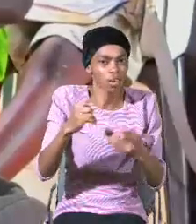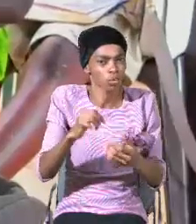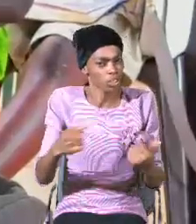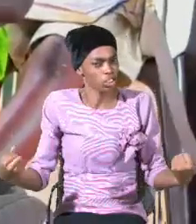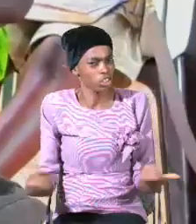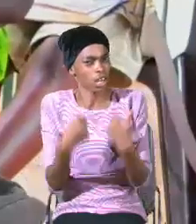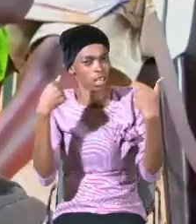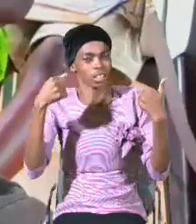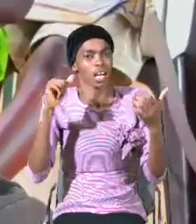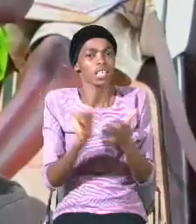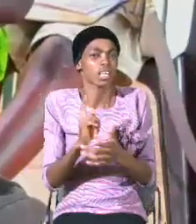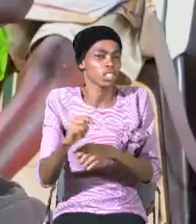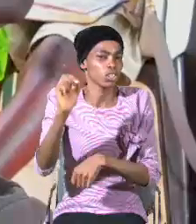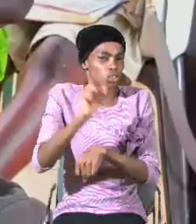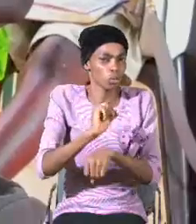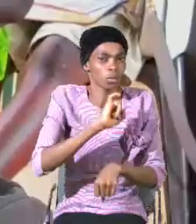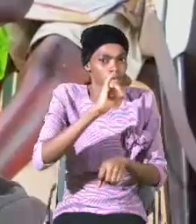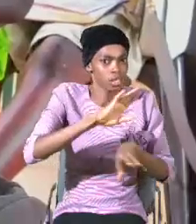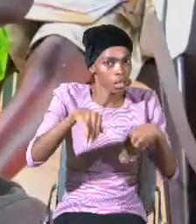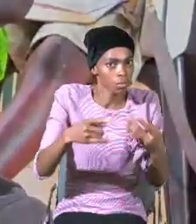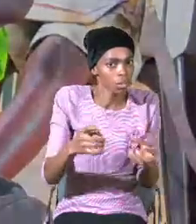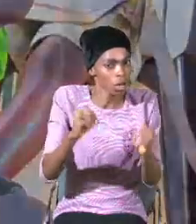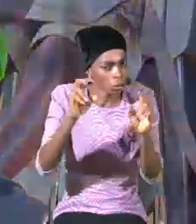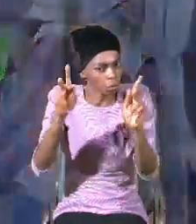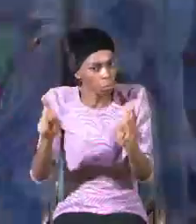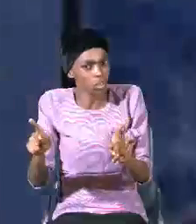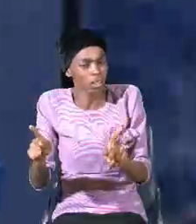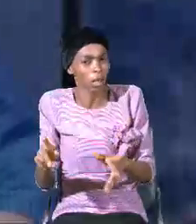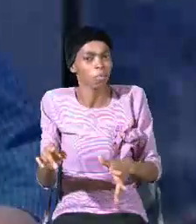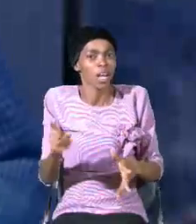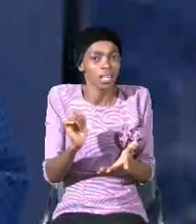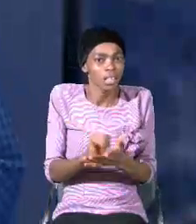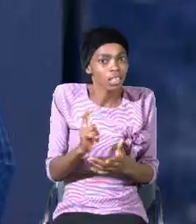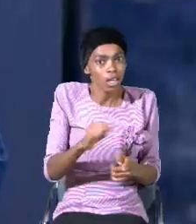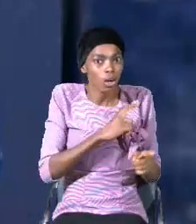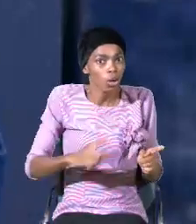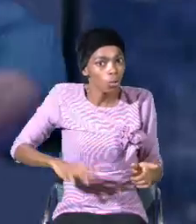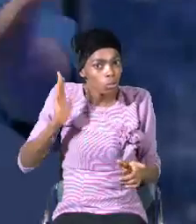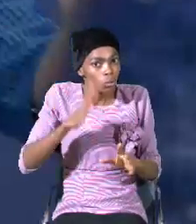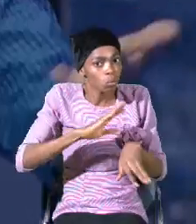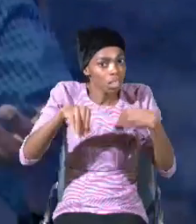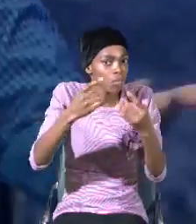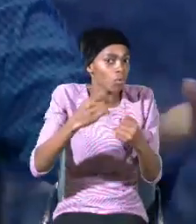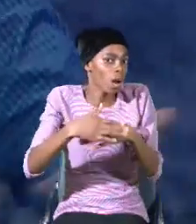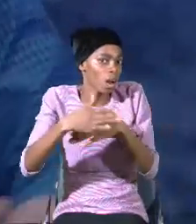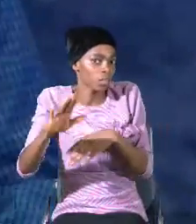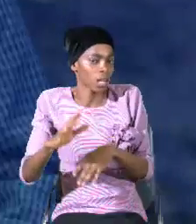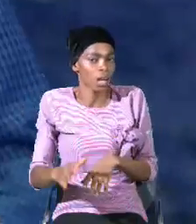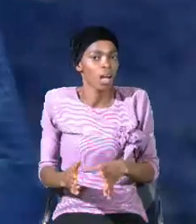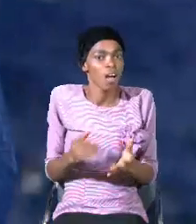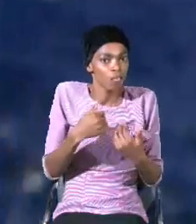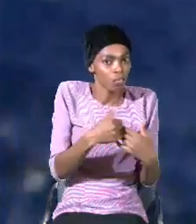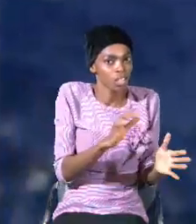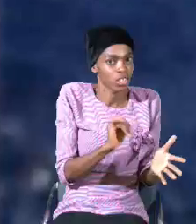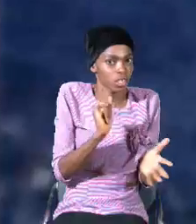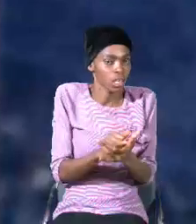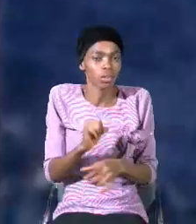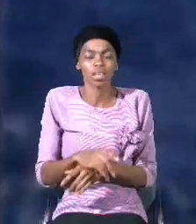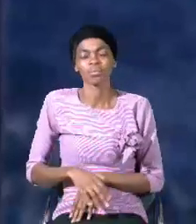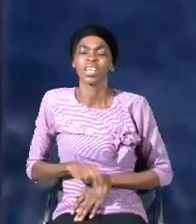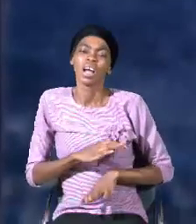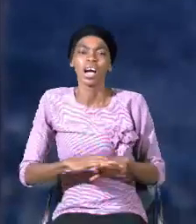the place, the opportunity the Lord is going to give you after finishing that. I don't like studying this subject. Don't